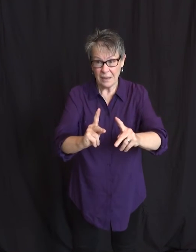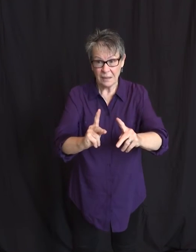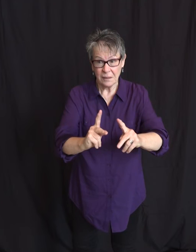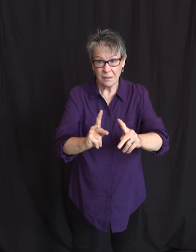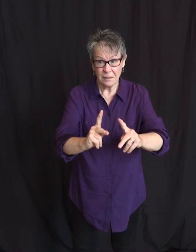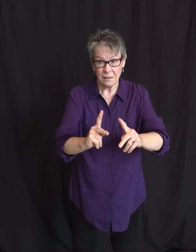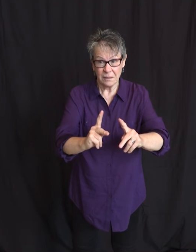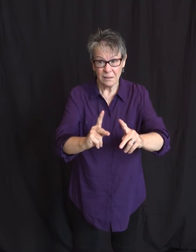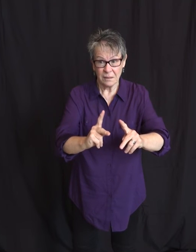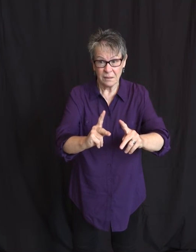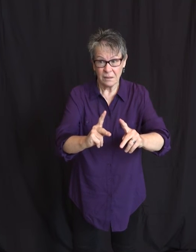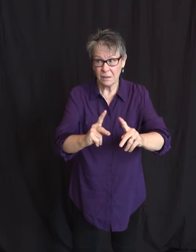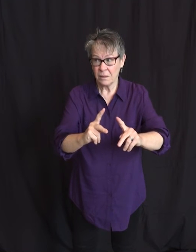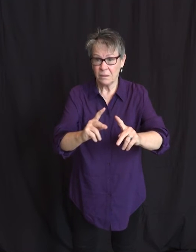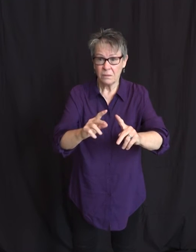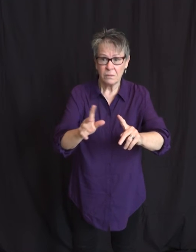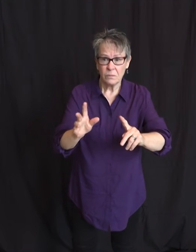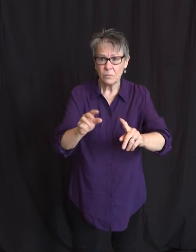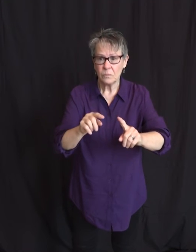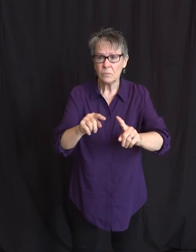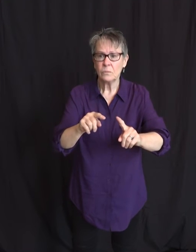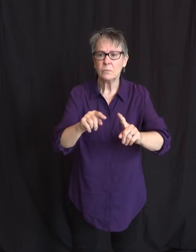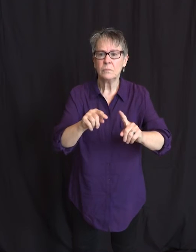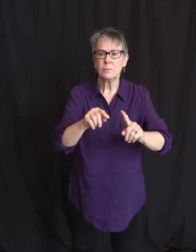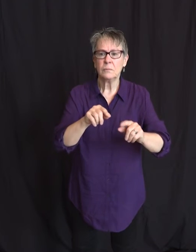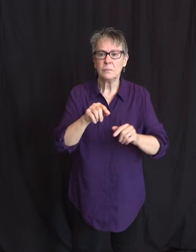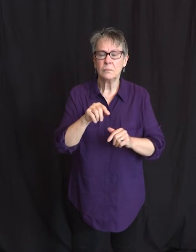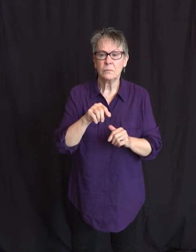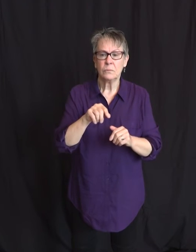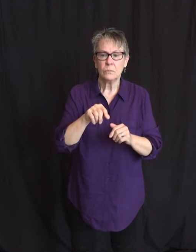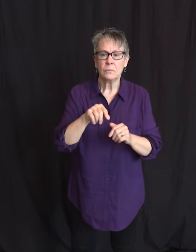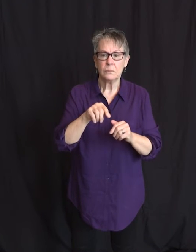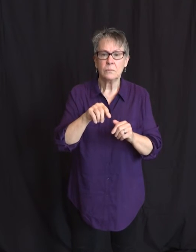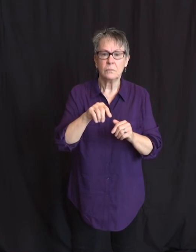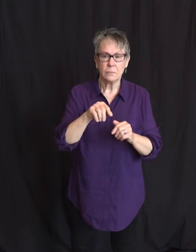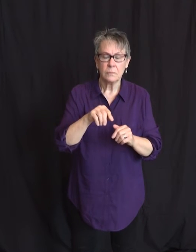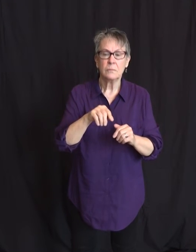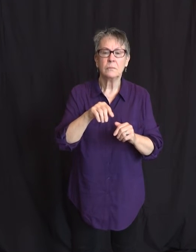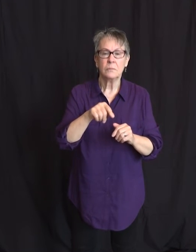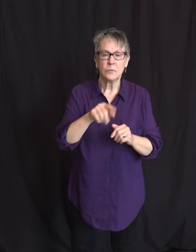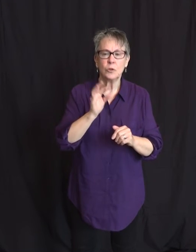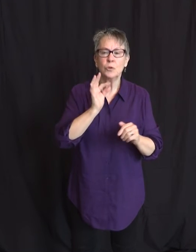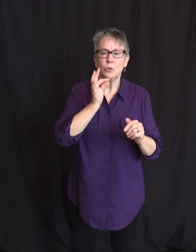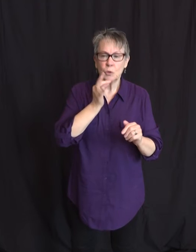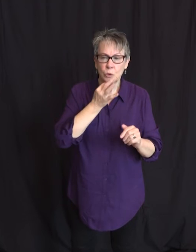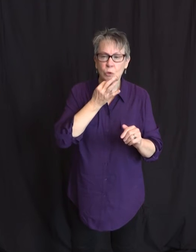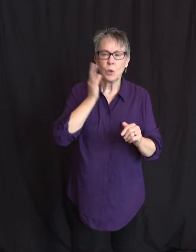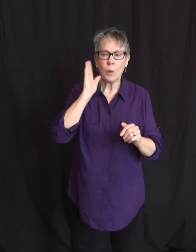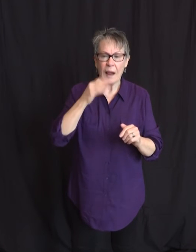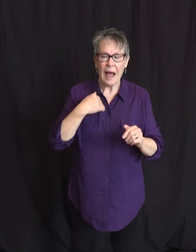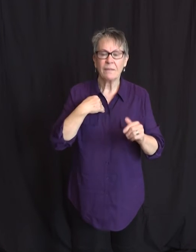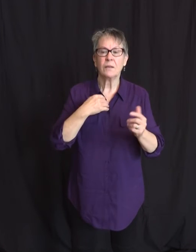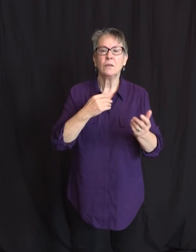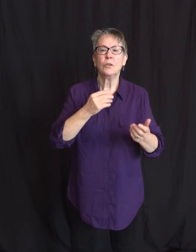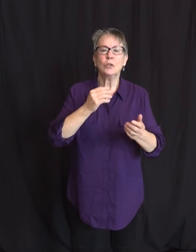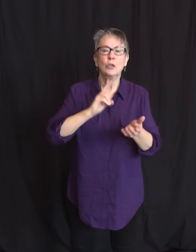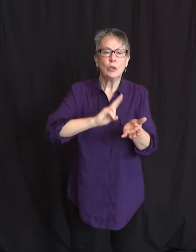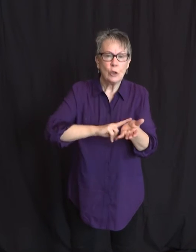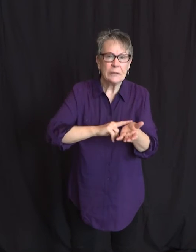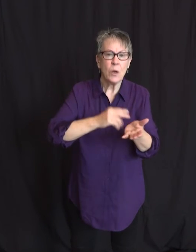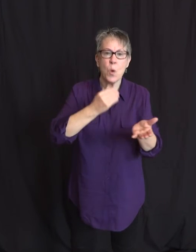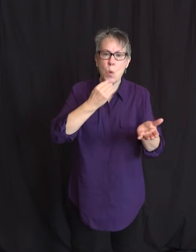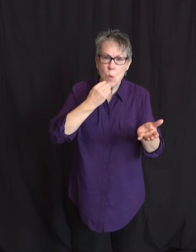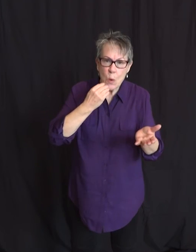care facility heavy a day with you in one of these sessions. Do you have something very quick? I don't